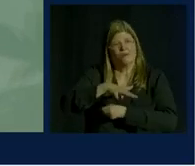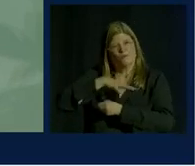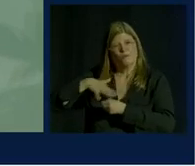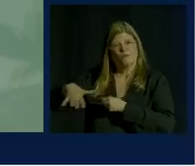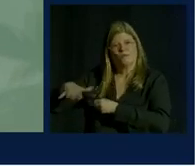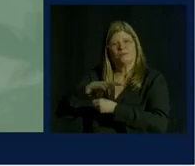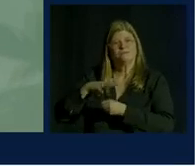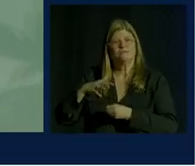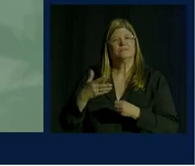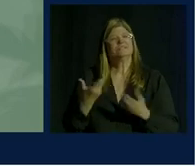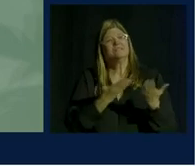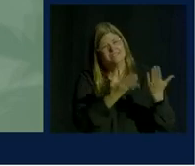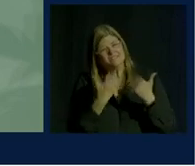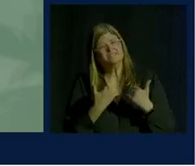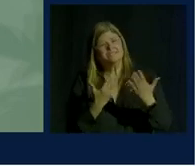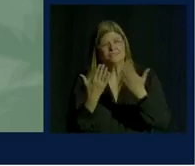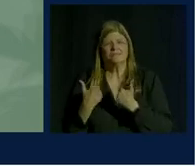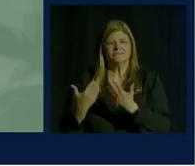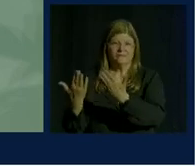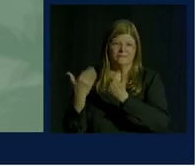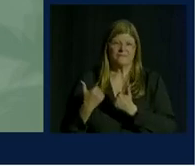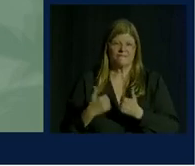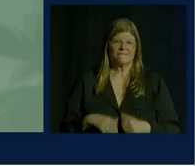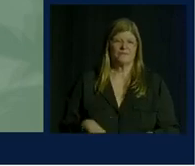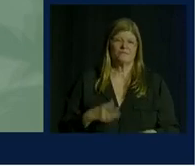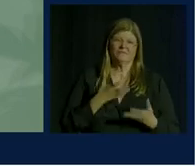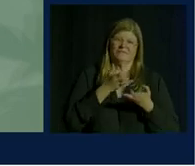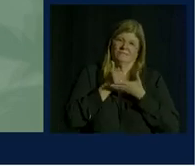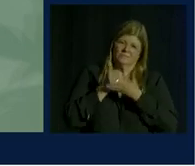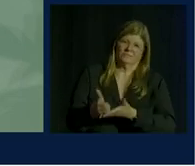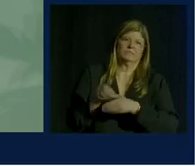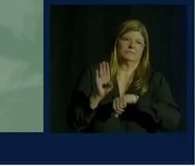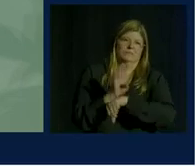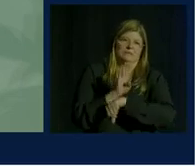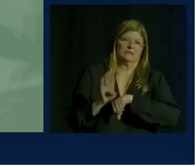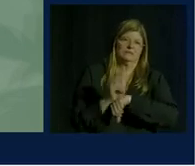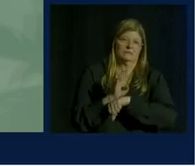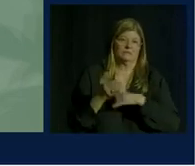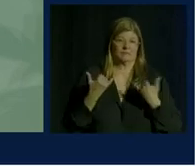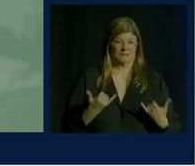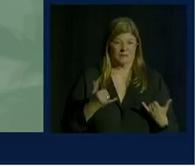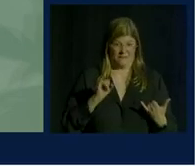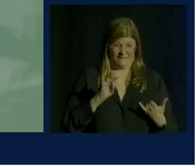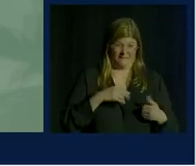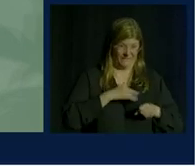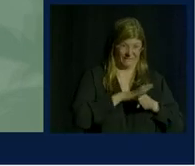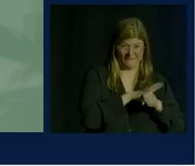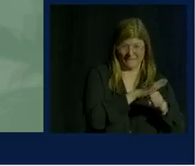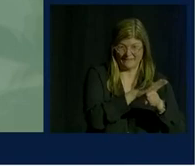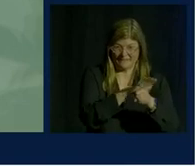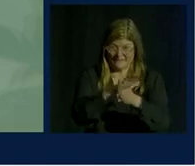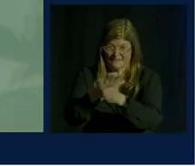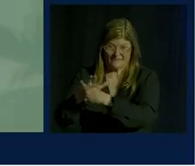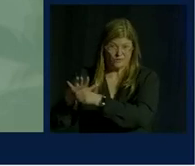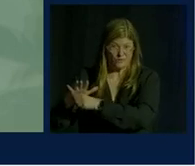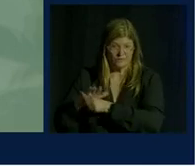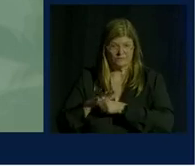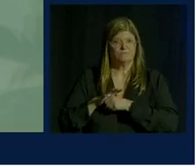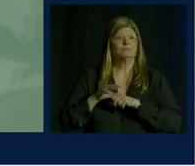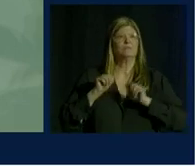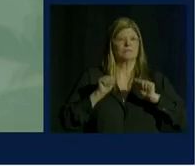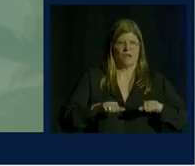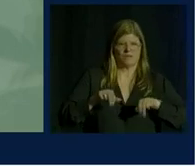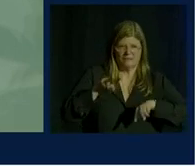your own businesses. And so if we've got a good number of businesses on the platform and we can see how well they're doing and they're growing and